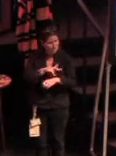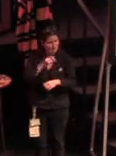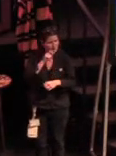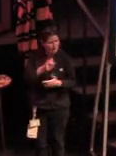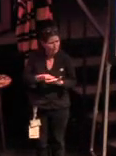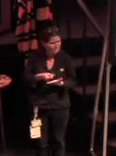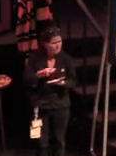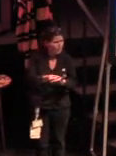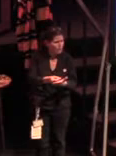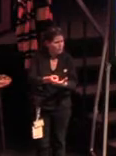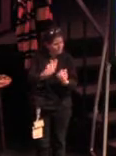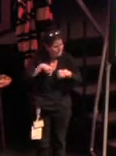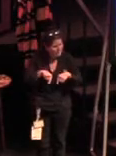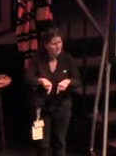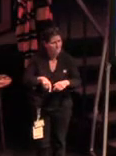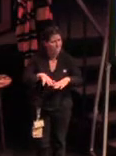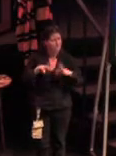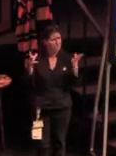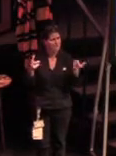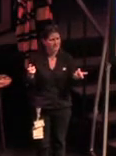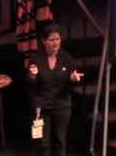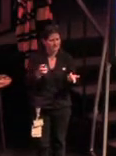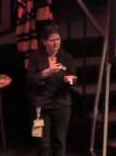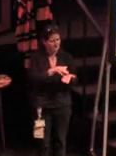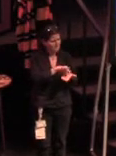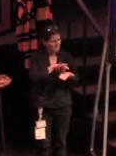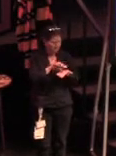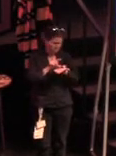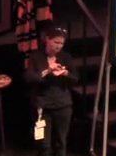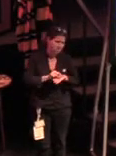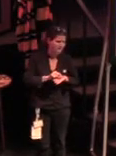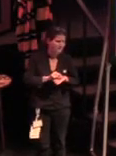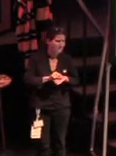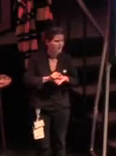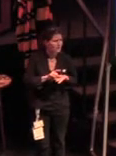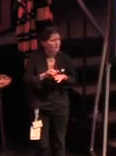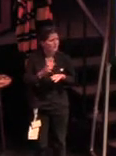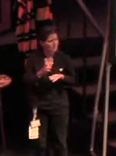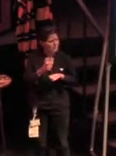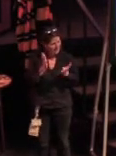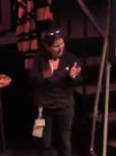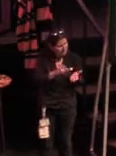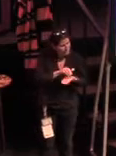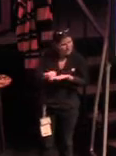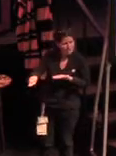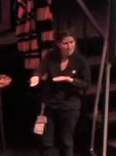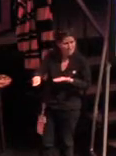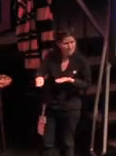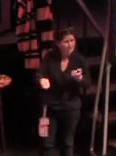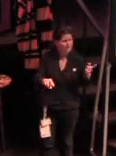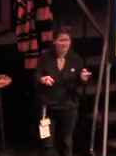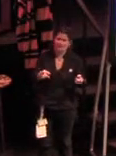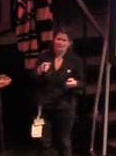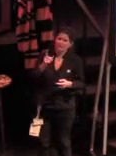free. So we need to pay them. And she was like, I agree, but we don't have the money. So if you can go out and get the money, then I'm happy to pay